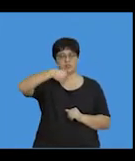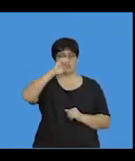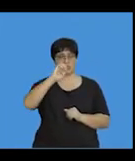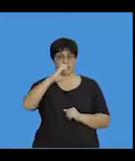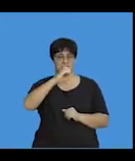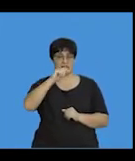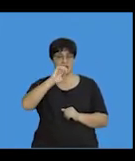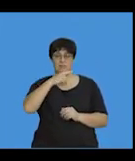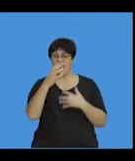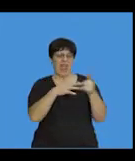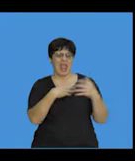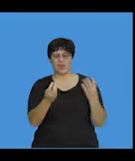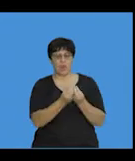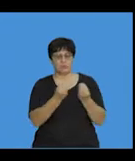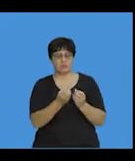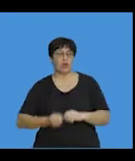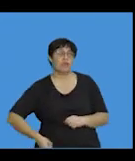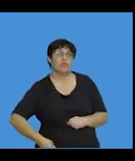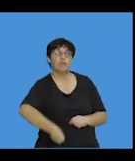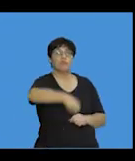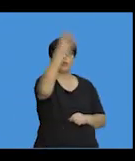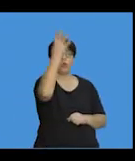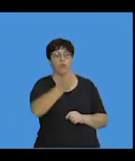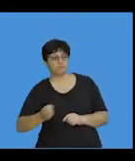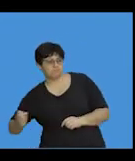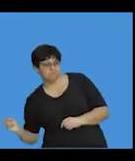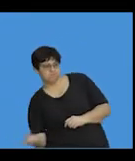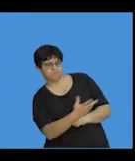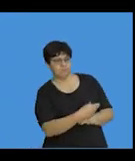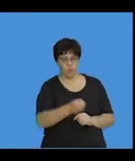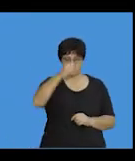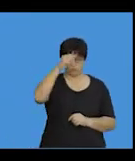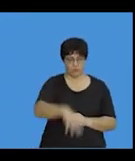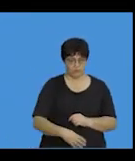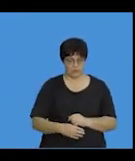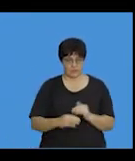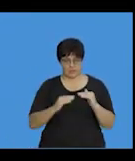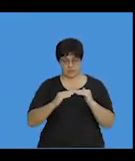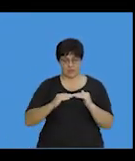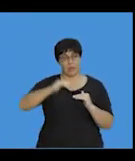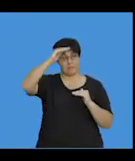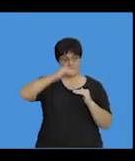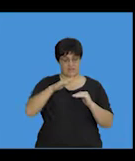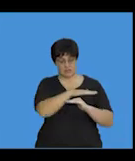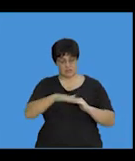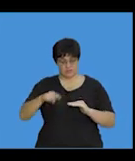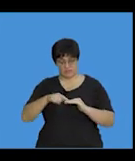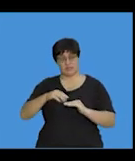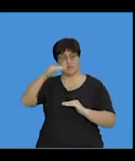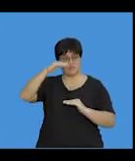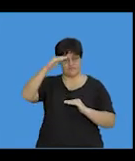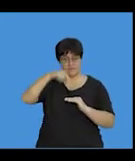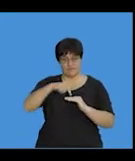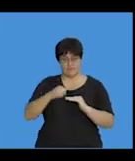that has been thrown or projected or dropped from a height above a surface, and it should be